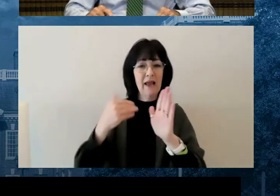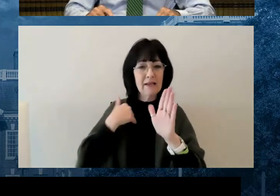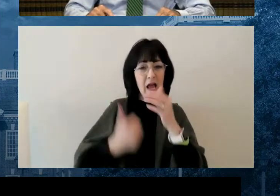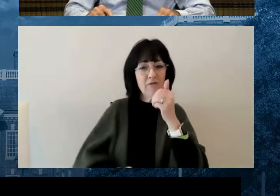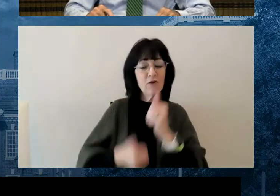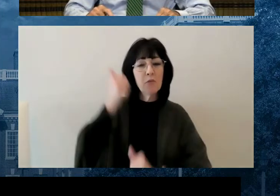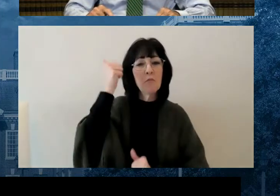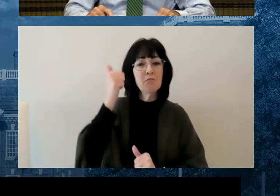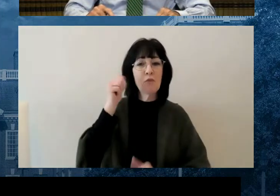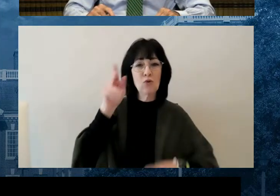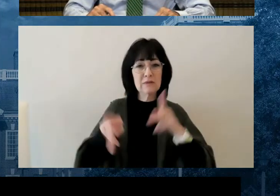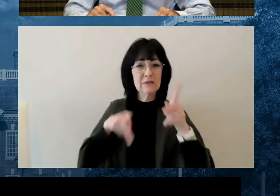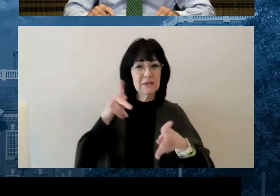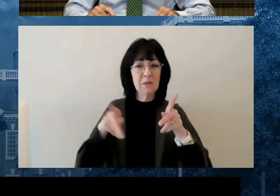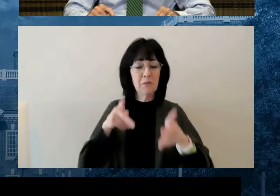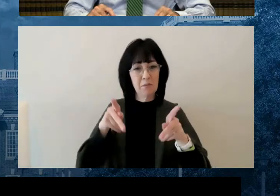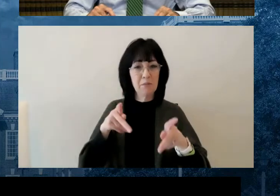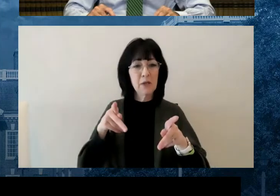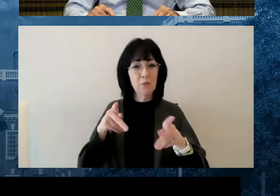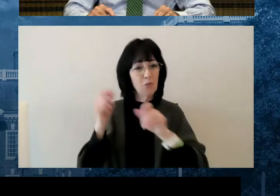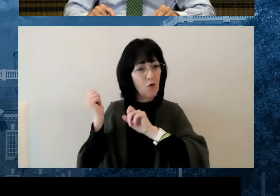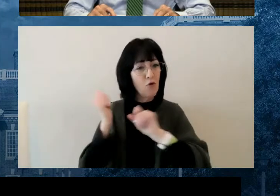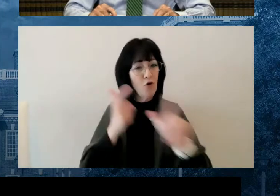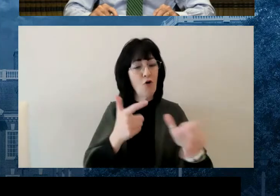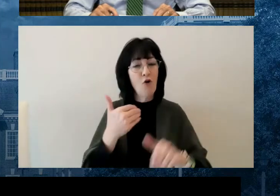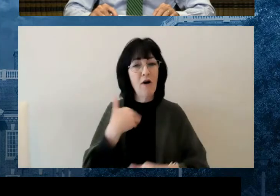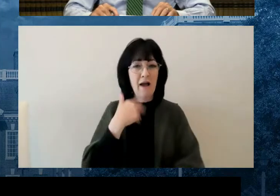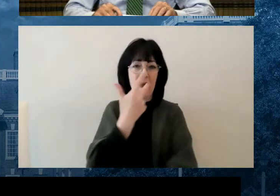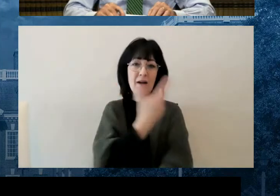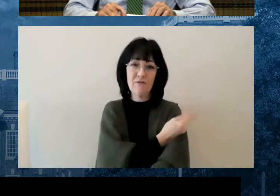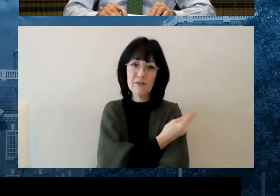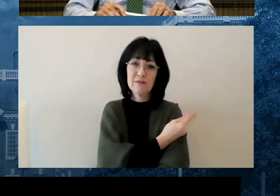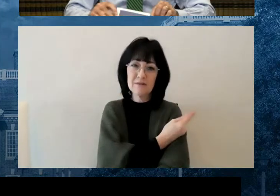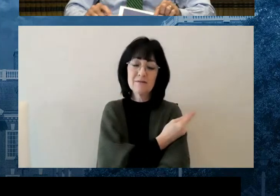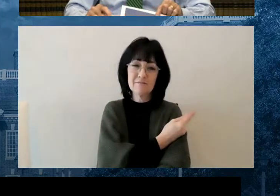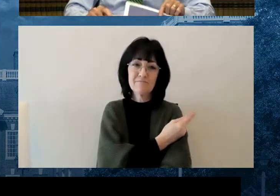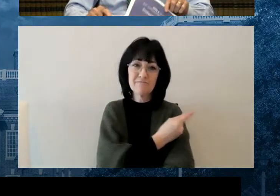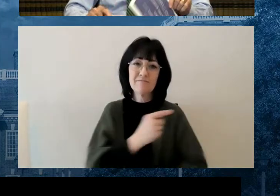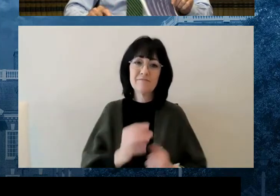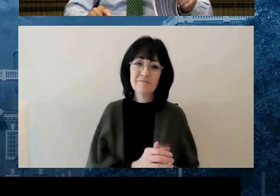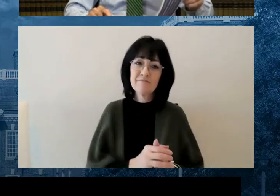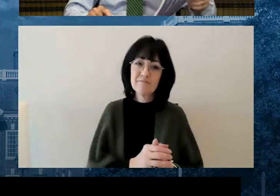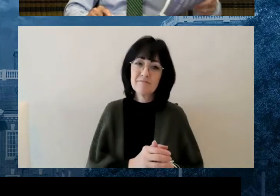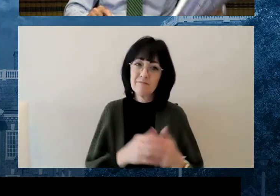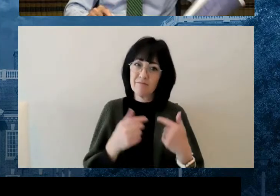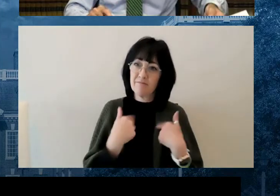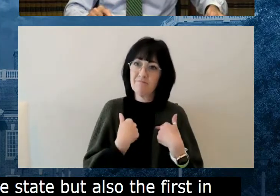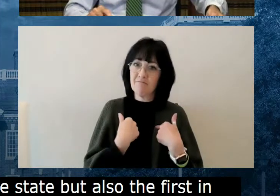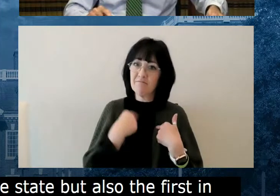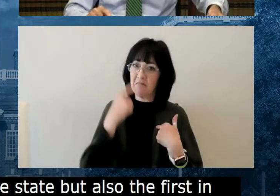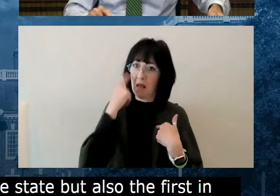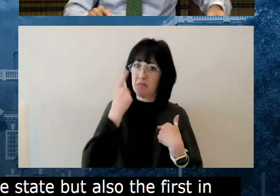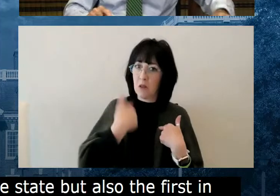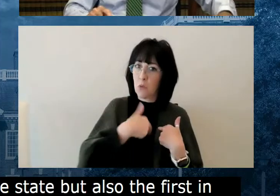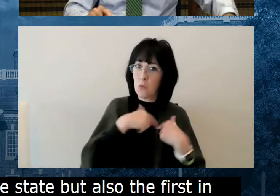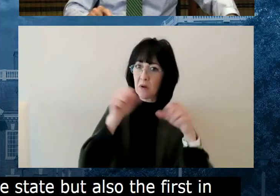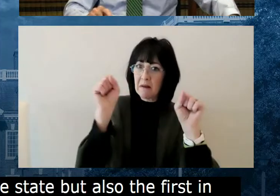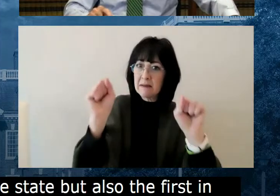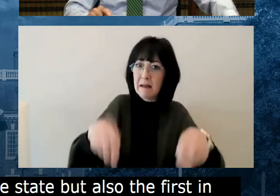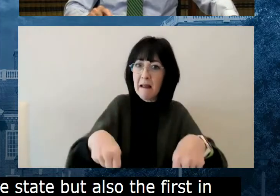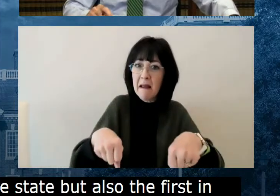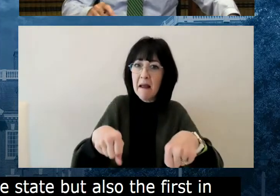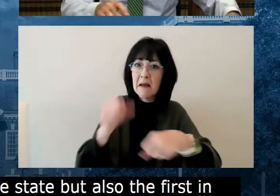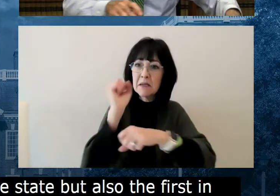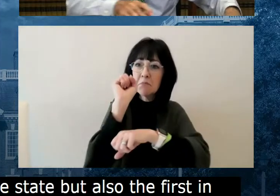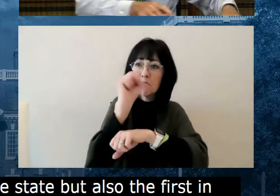the Constitution, but also the first state in vaccination, and we have the ability to do that. So we've got good